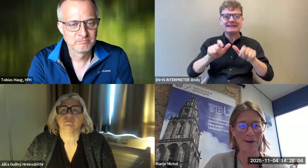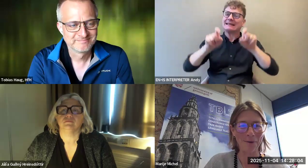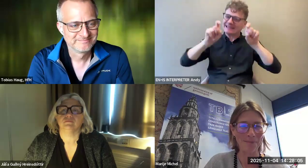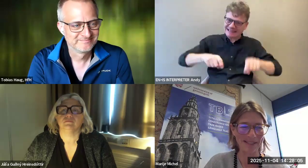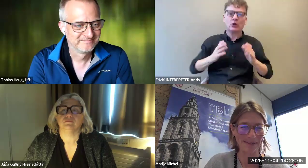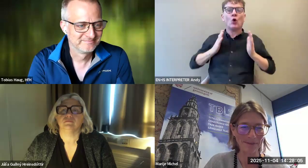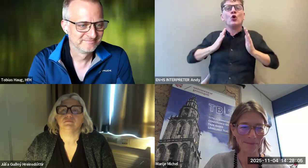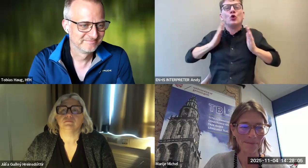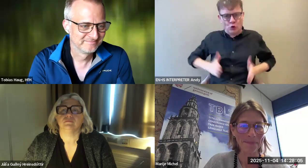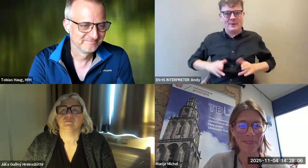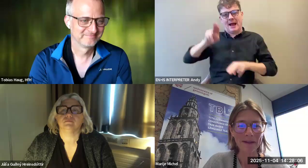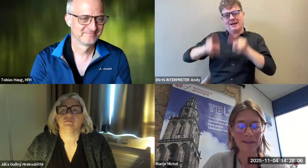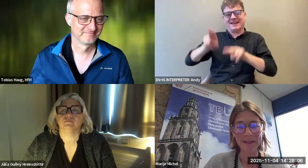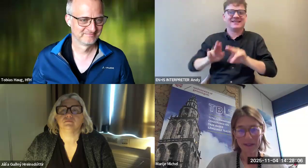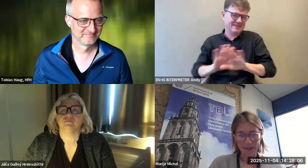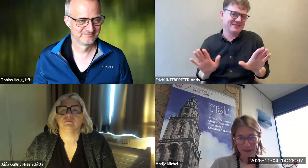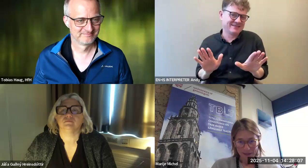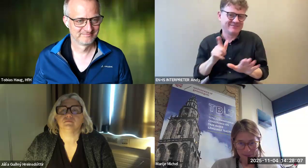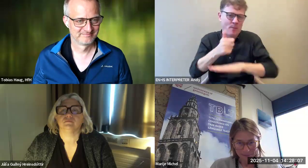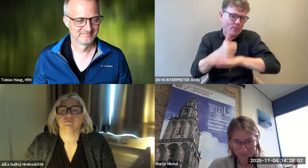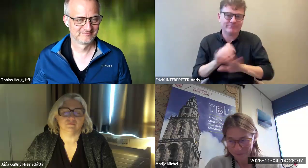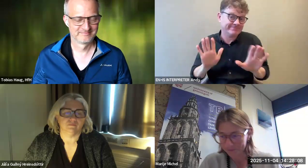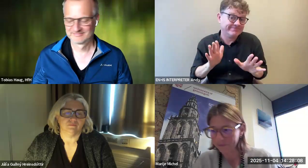That's the take-home message.